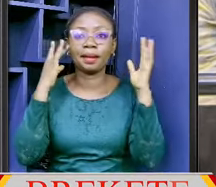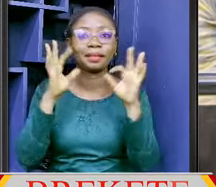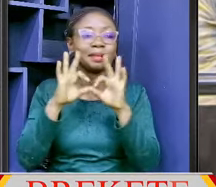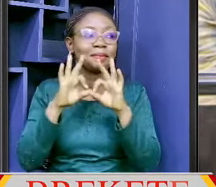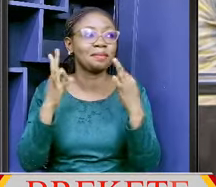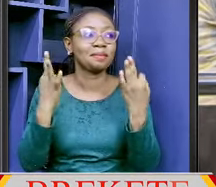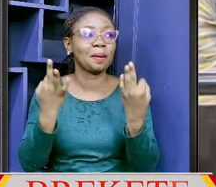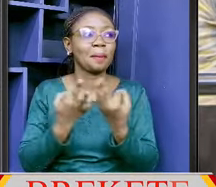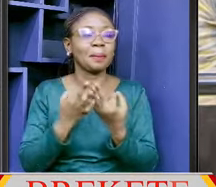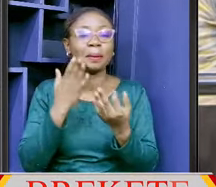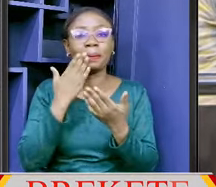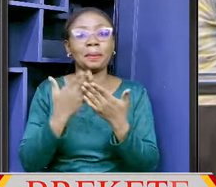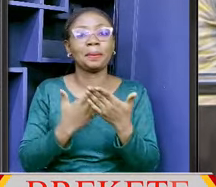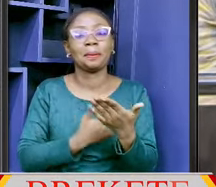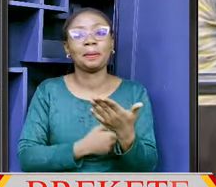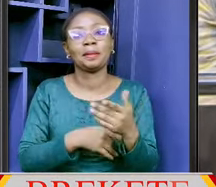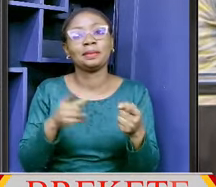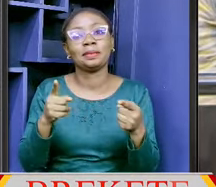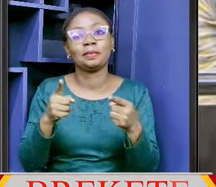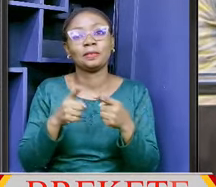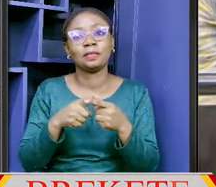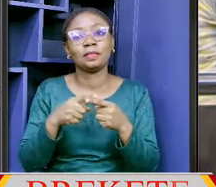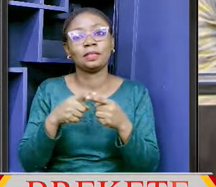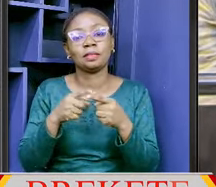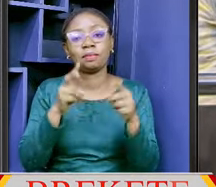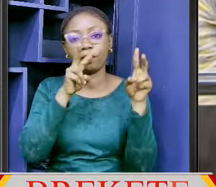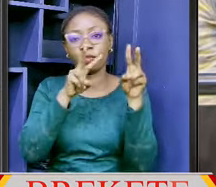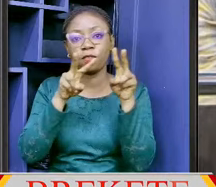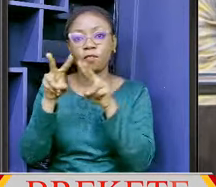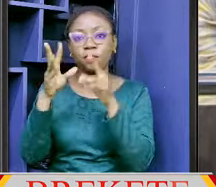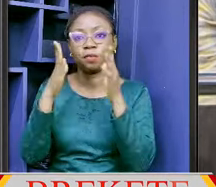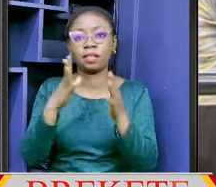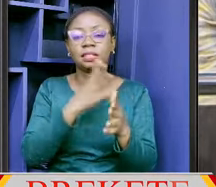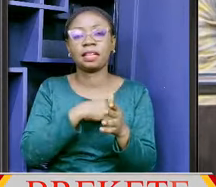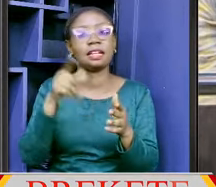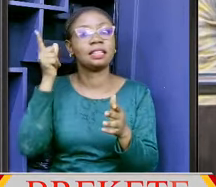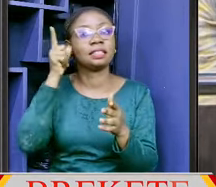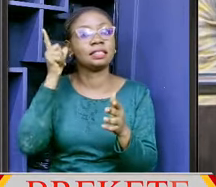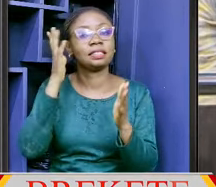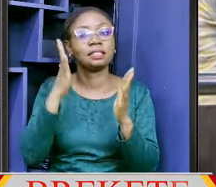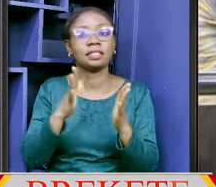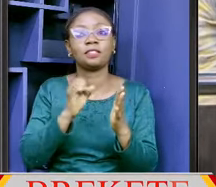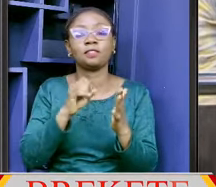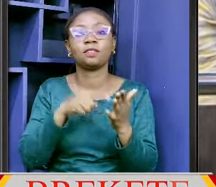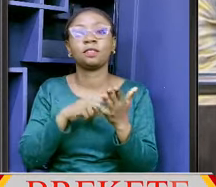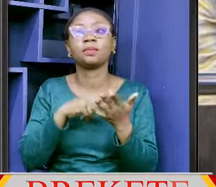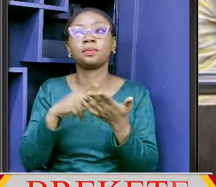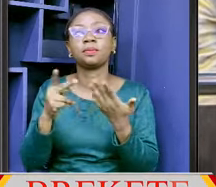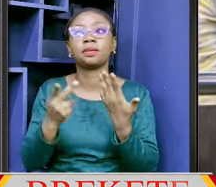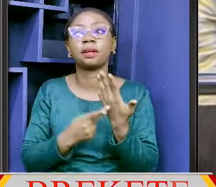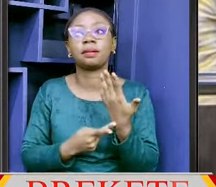Good morning to the viewers and the listeners of this program.